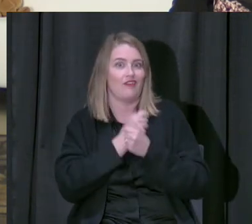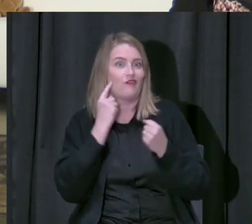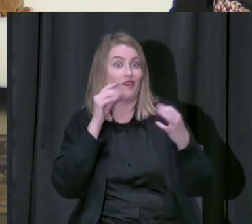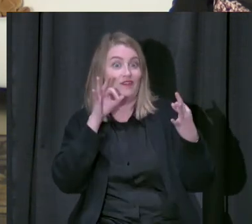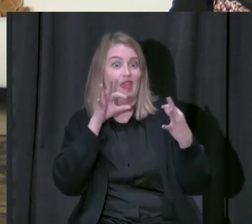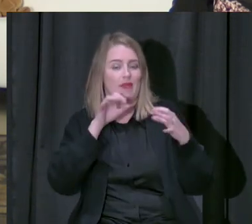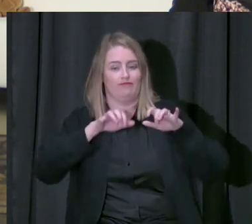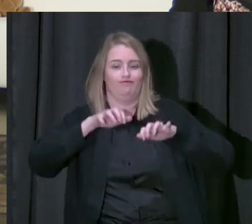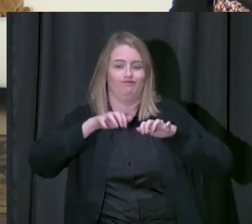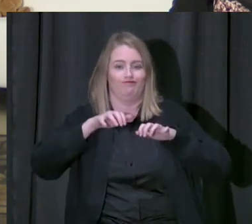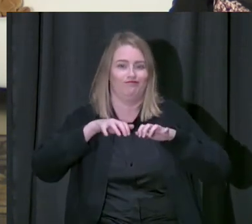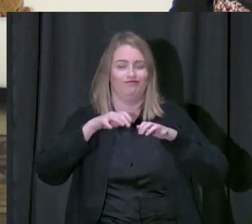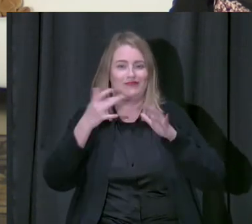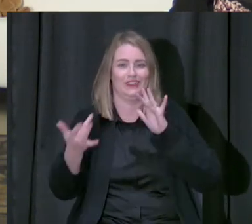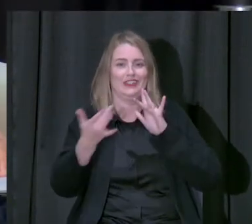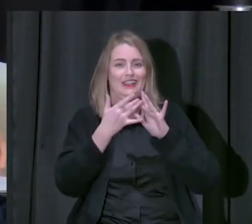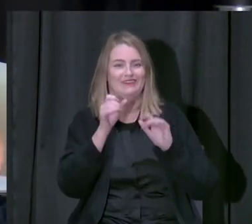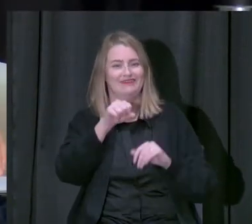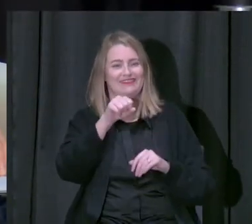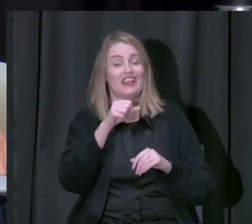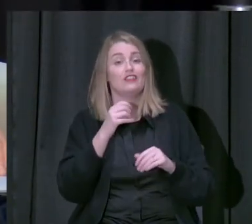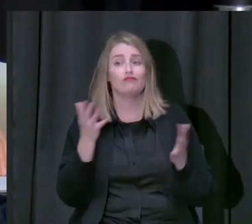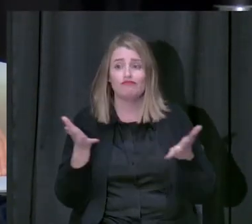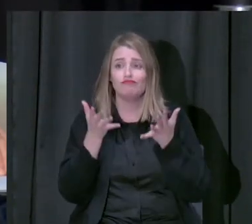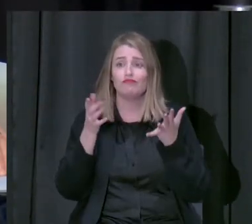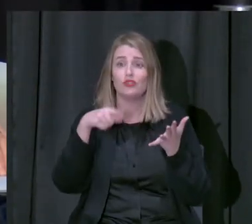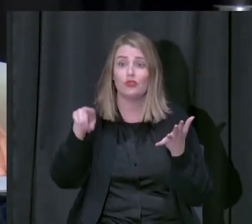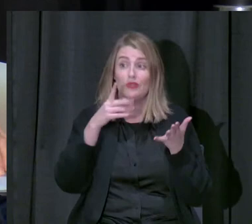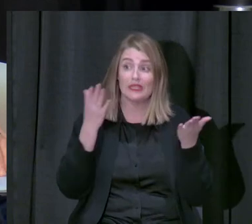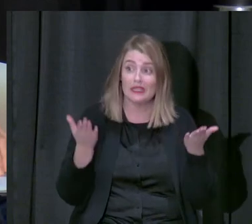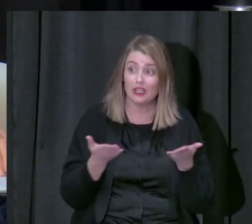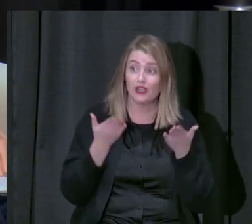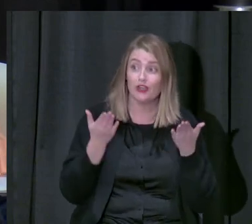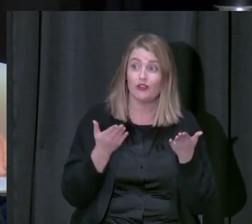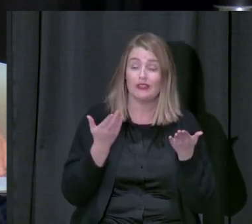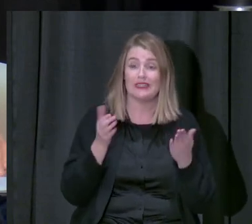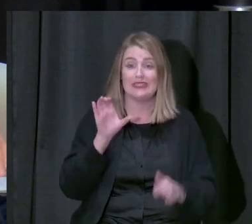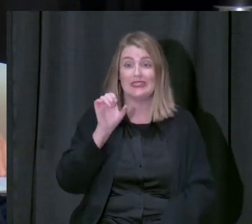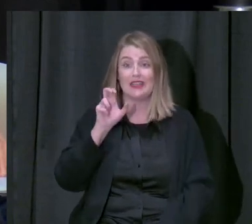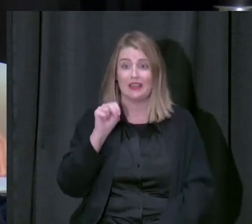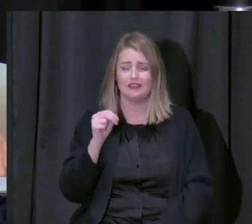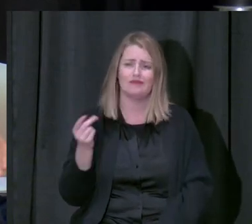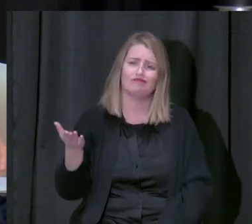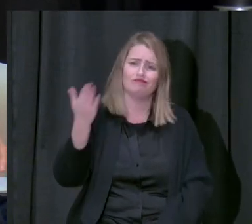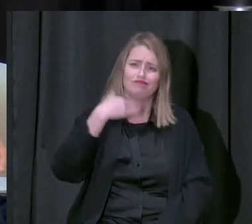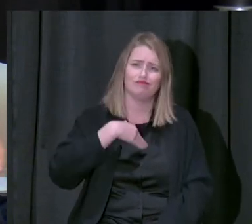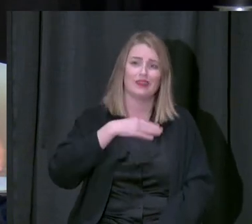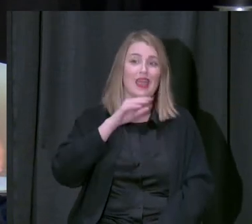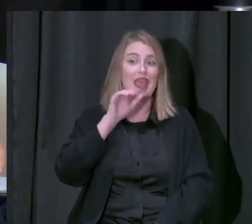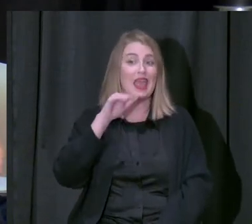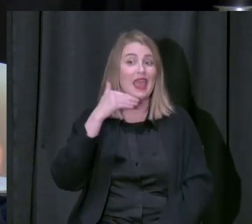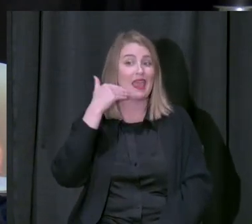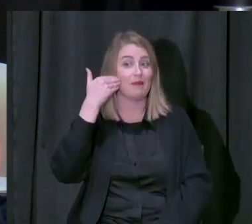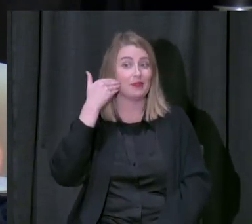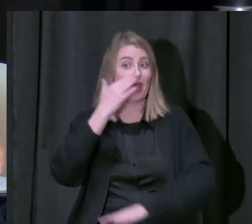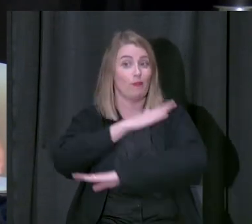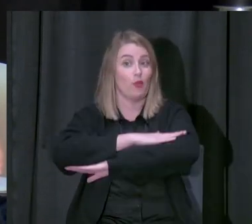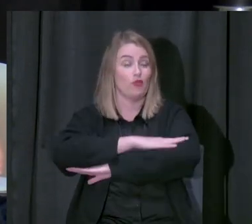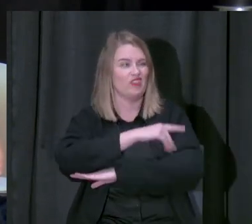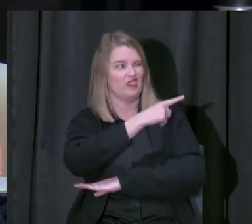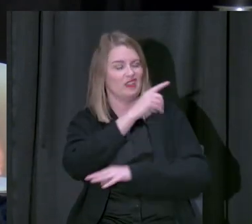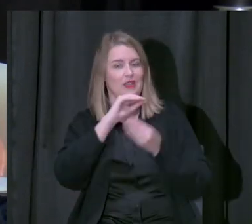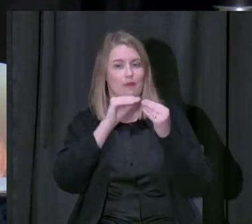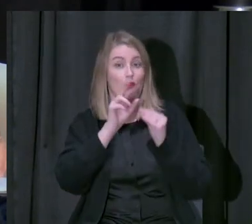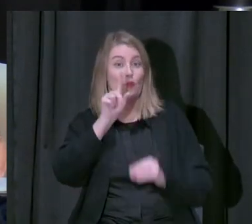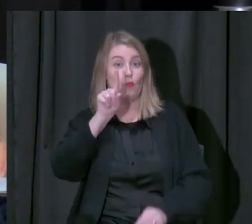and get in touch. And so I want to encourage people who are here at CSUN to come by the Amazon booth, number 103, look at